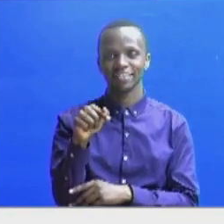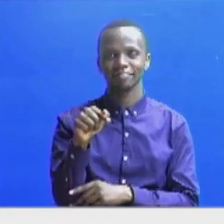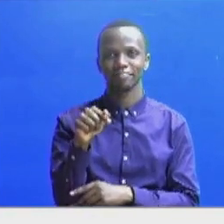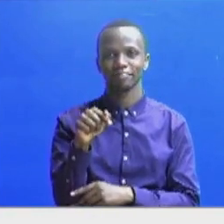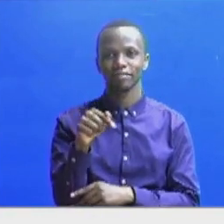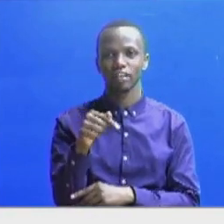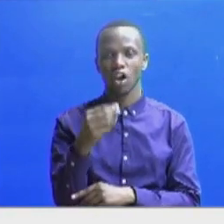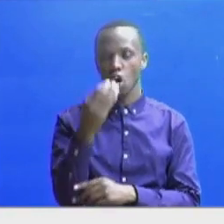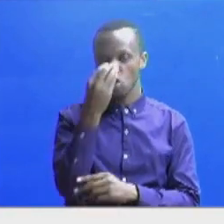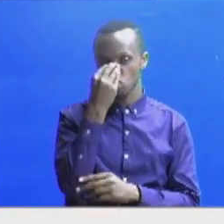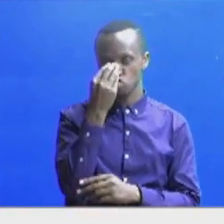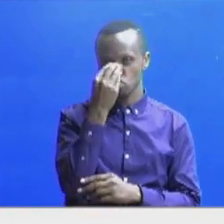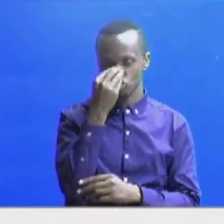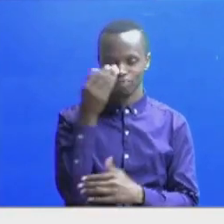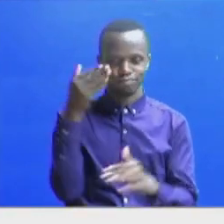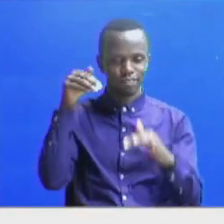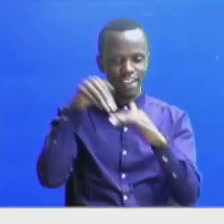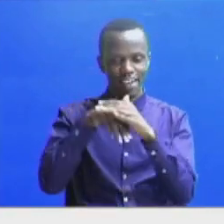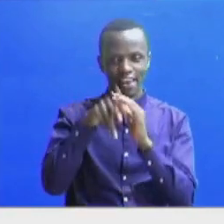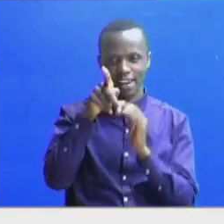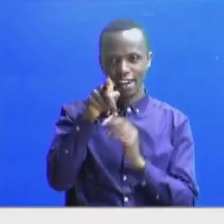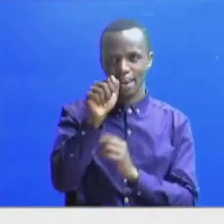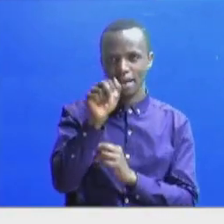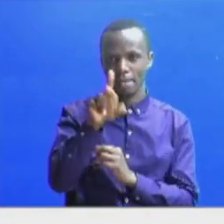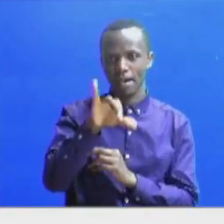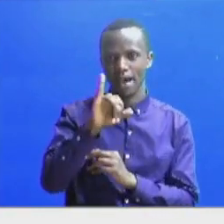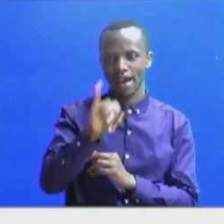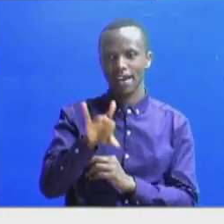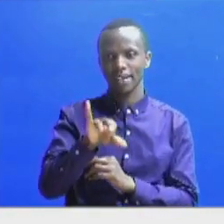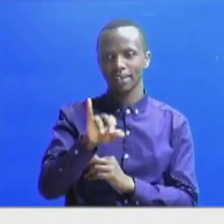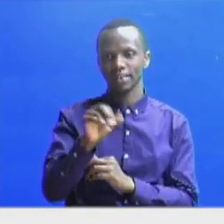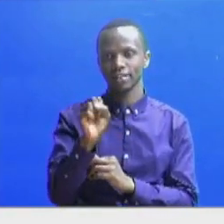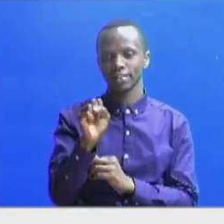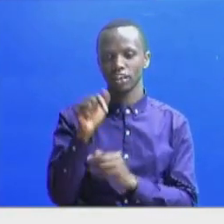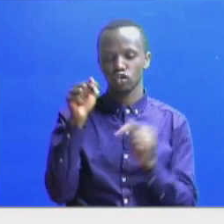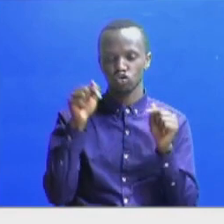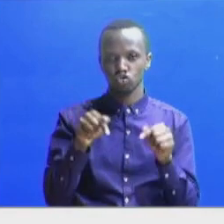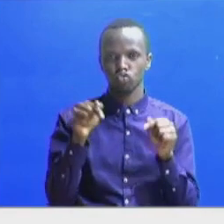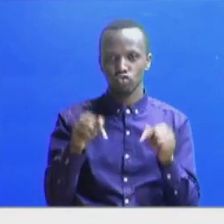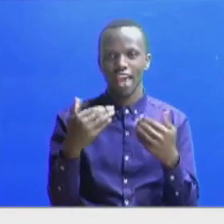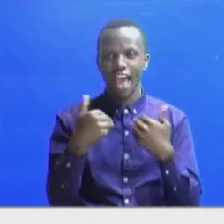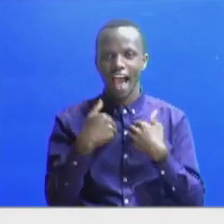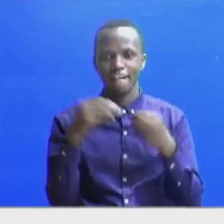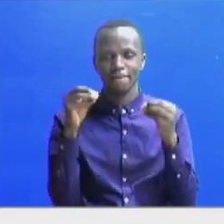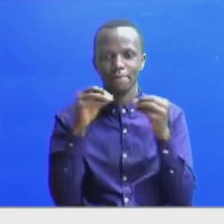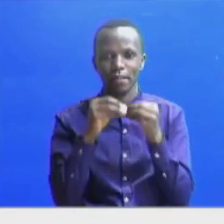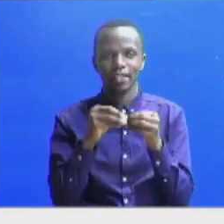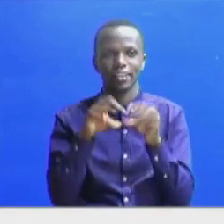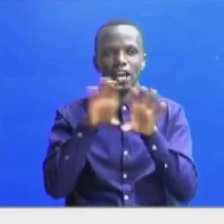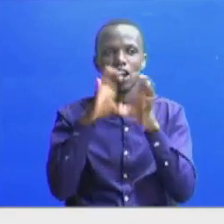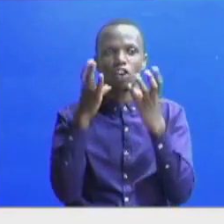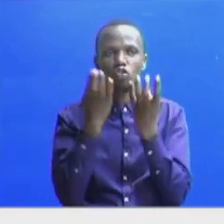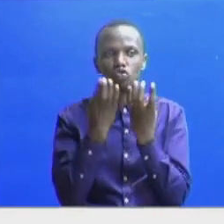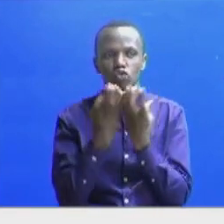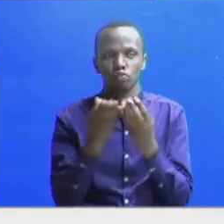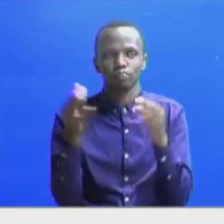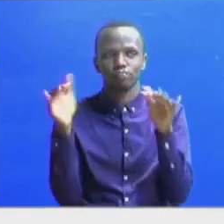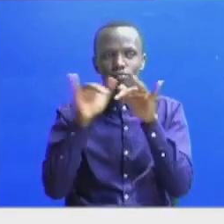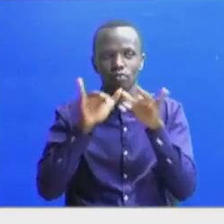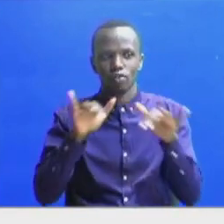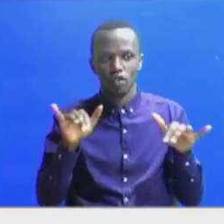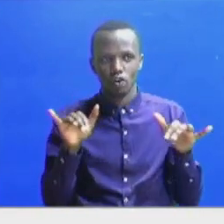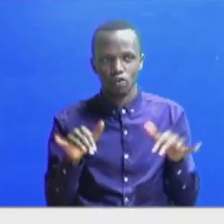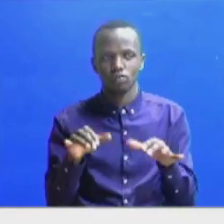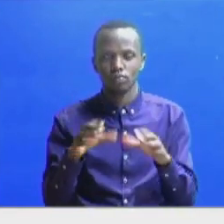President William Ruto arrived in Paris earlier today to attend the new Global Finance Pact Summit, which aims to reshape the global